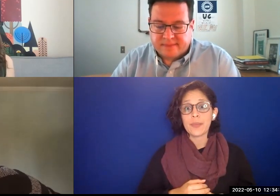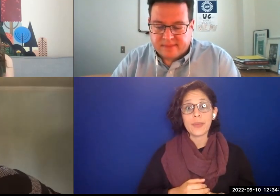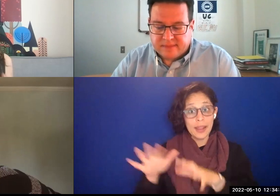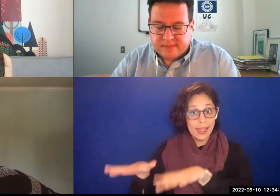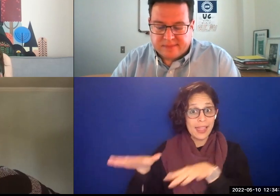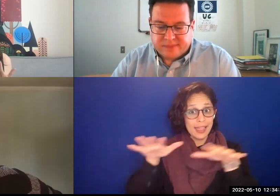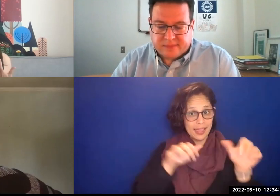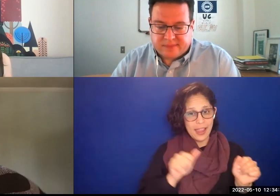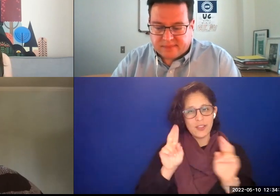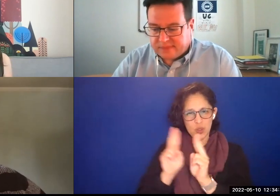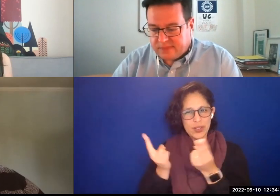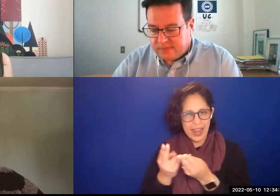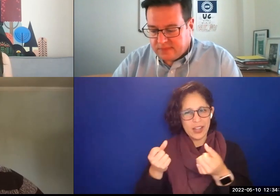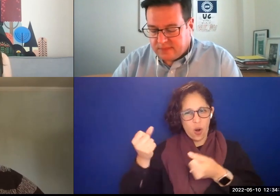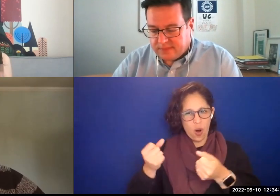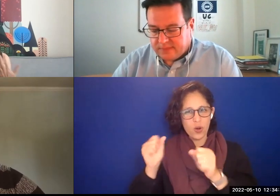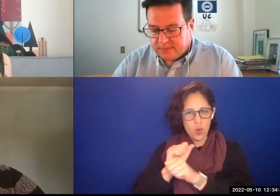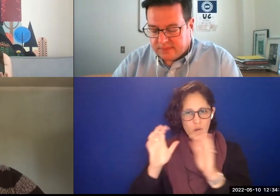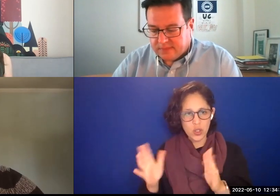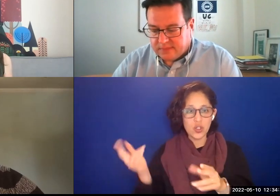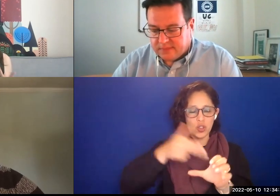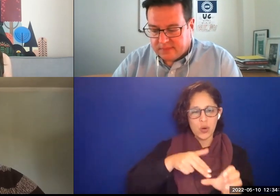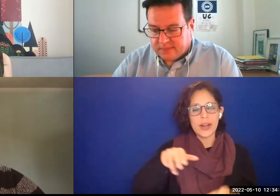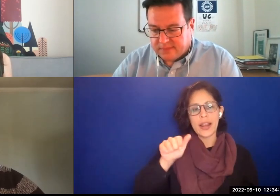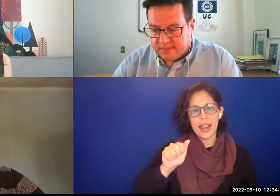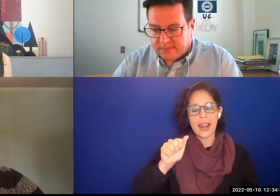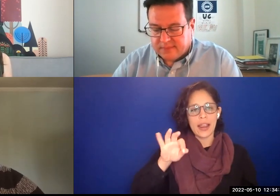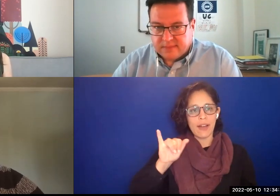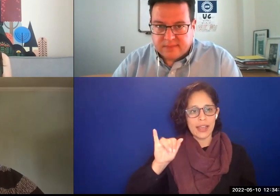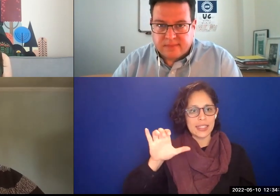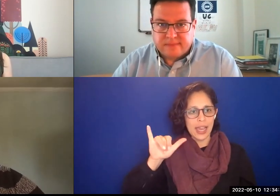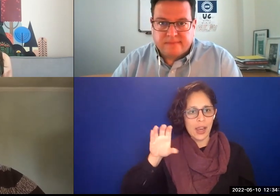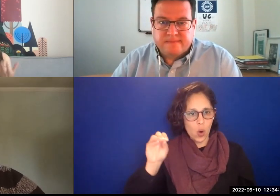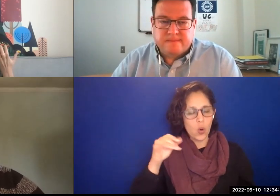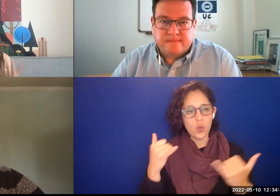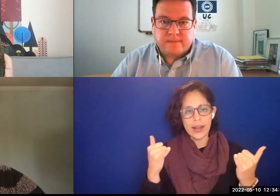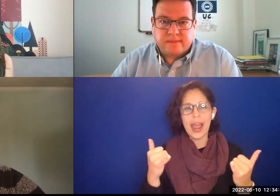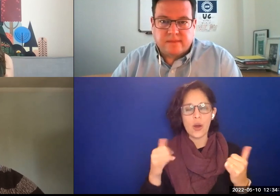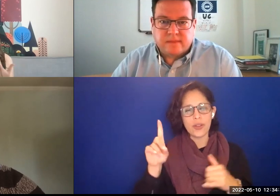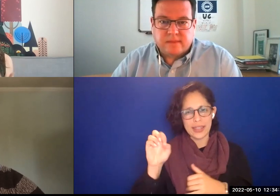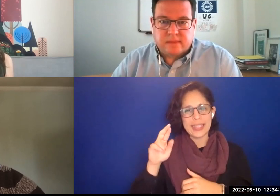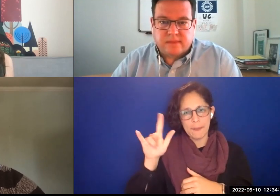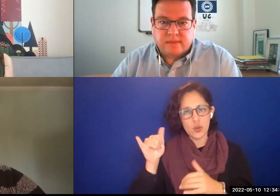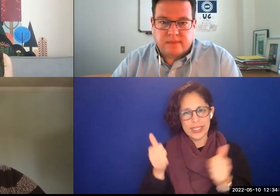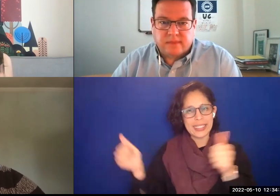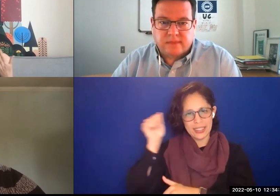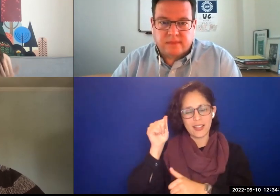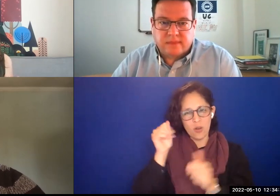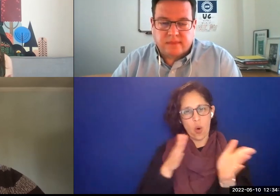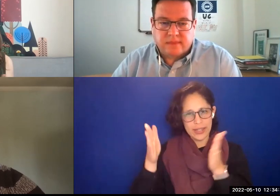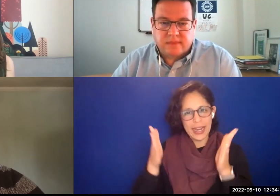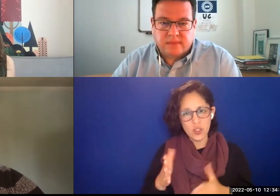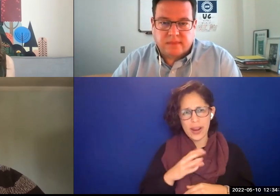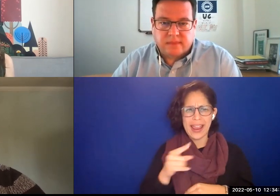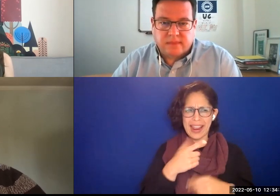Auto Workers to join the AFL-CIO, where he currently is the Deputy Organizing Director. And he's worked on a myriad of campaigns from